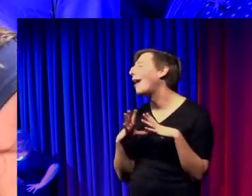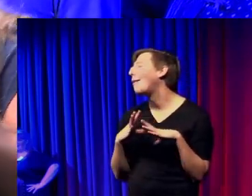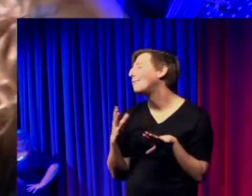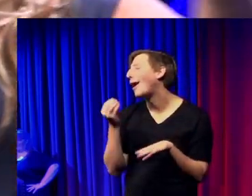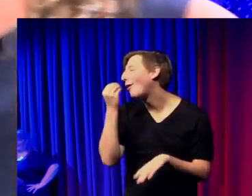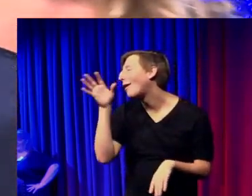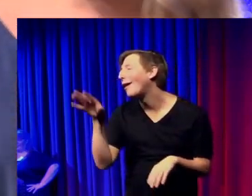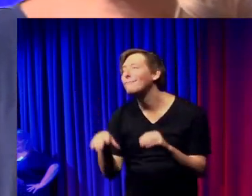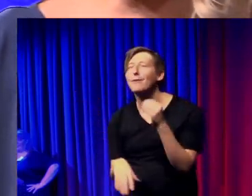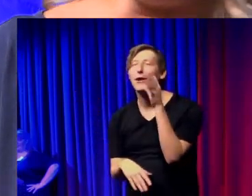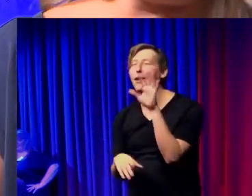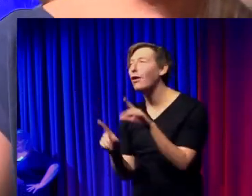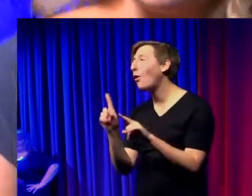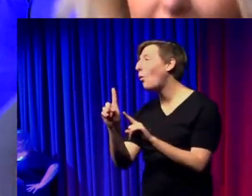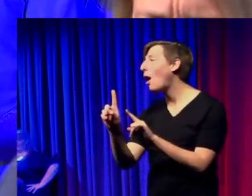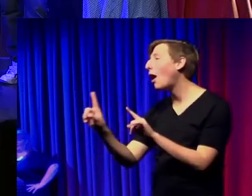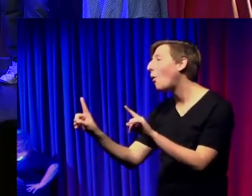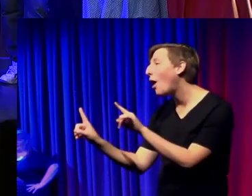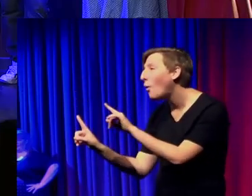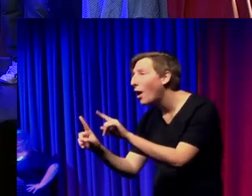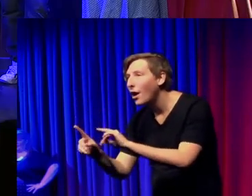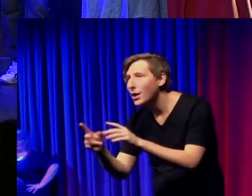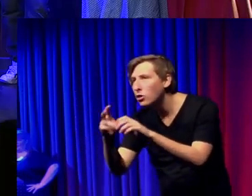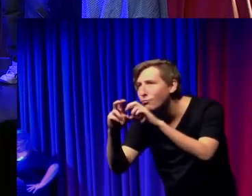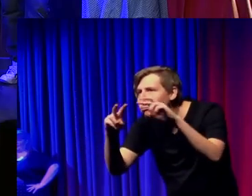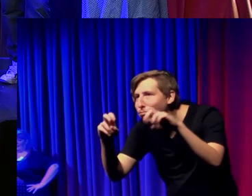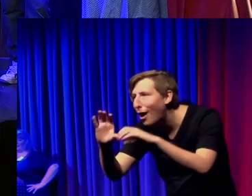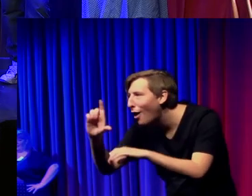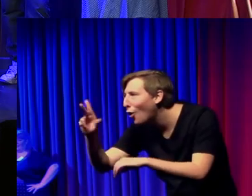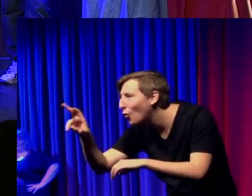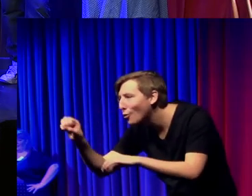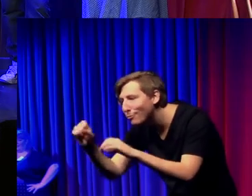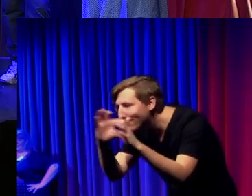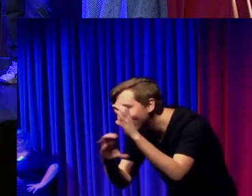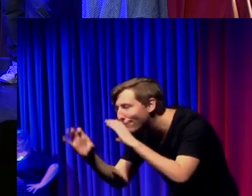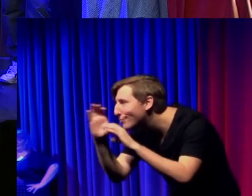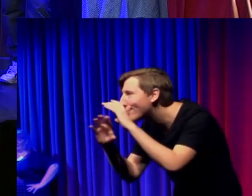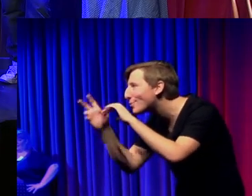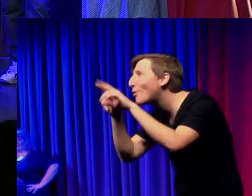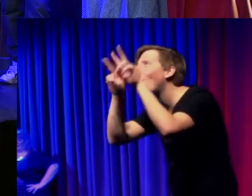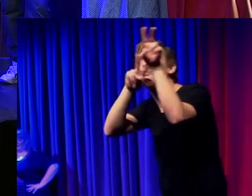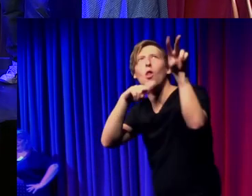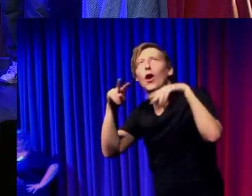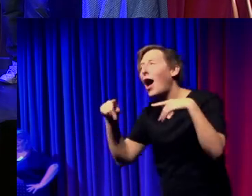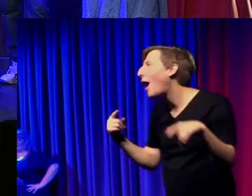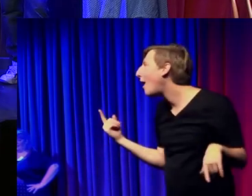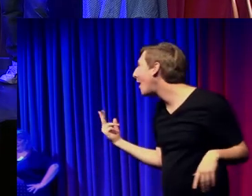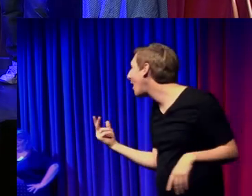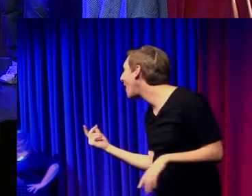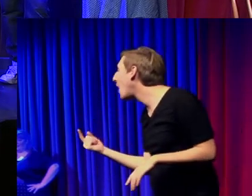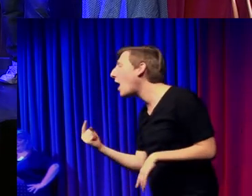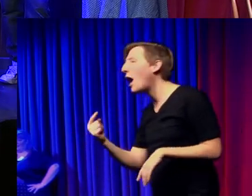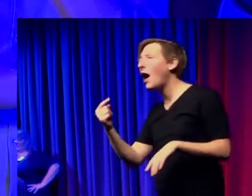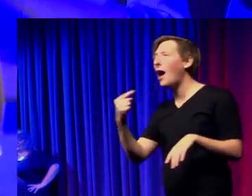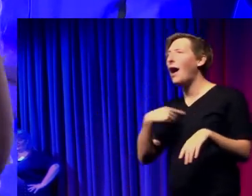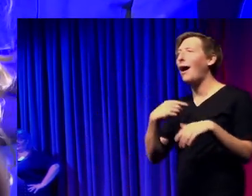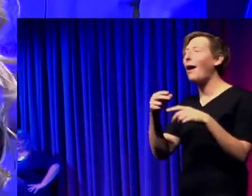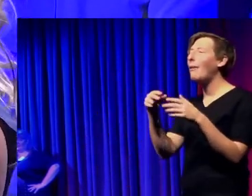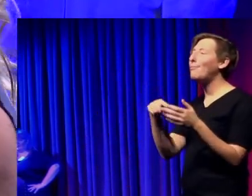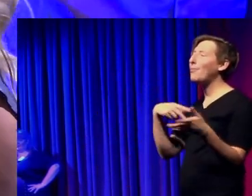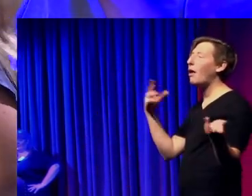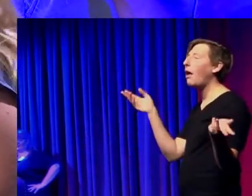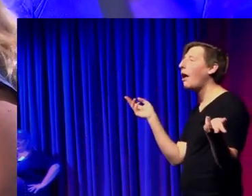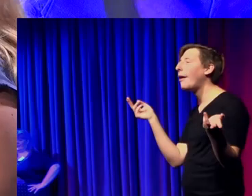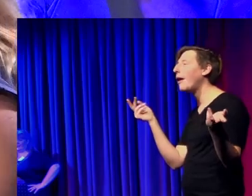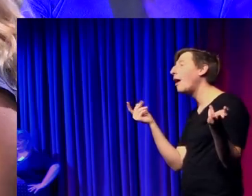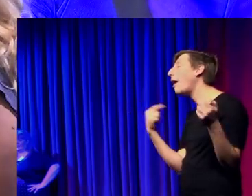so we're like walking from room to room and everybody's like looking for clues and like everything's happening. They're like looking at stuff and I'm in the back kind of like rubbing my eyes and